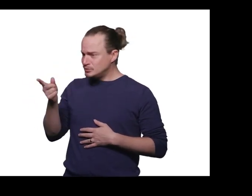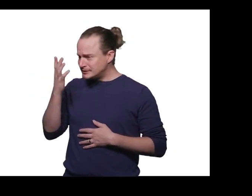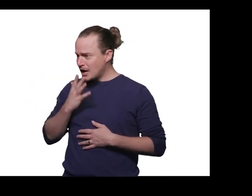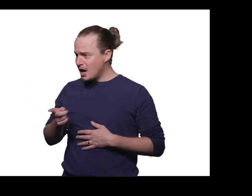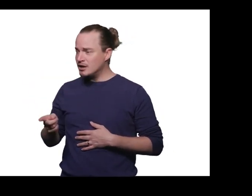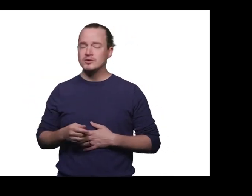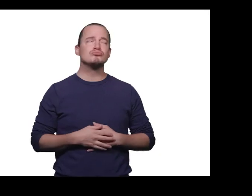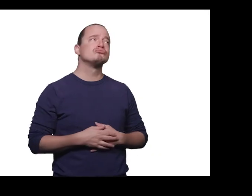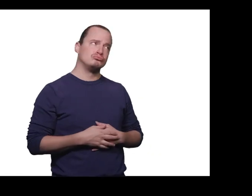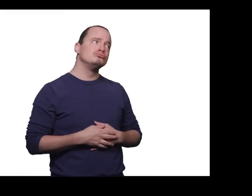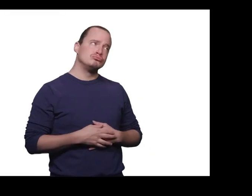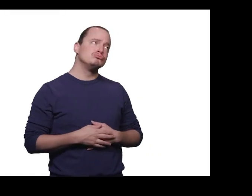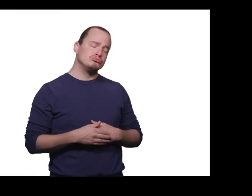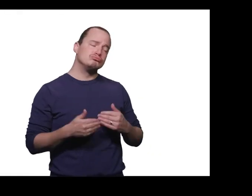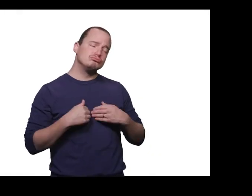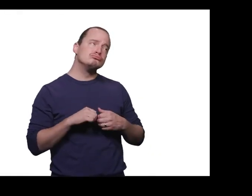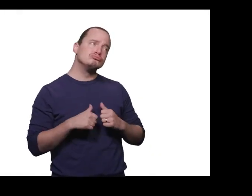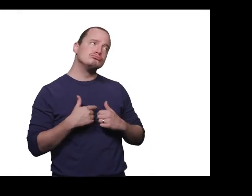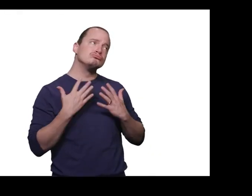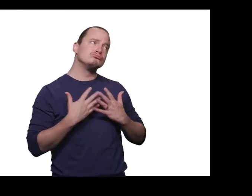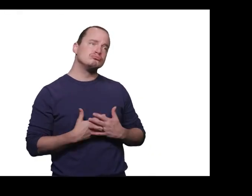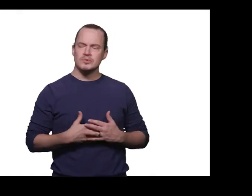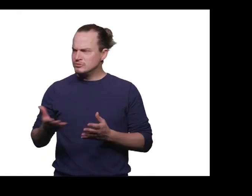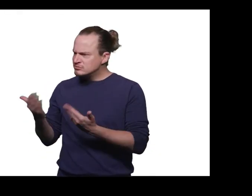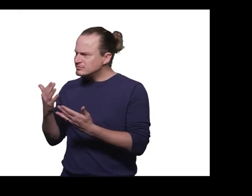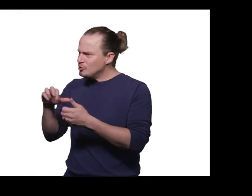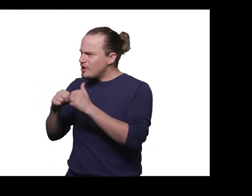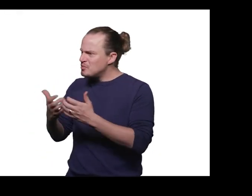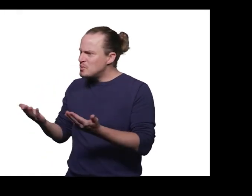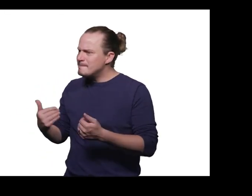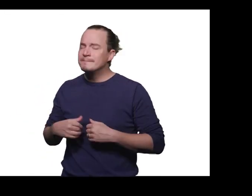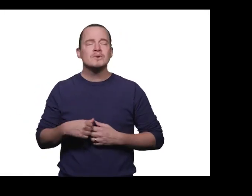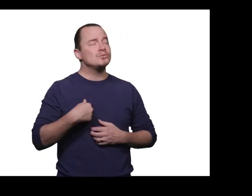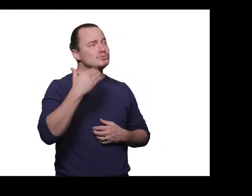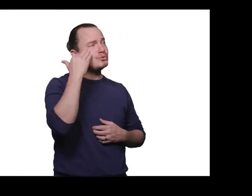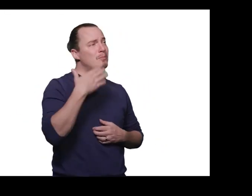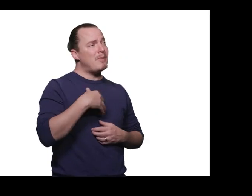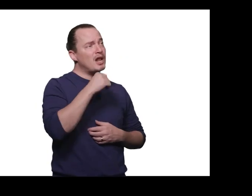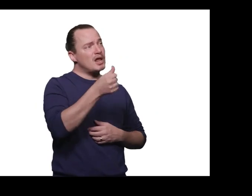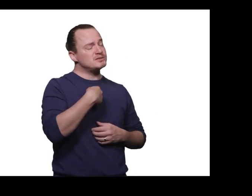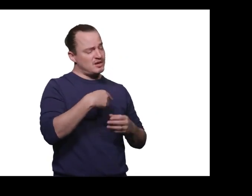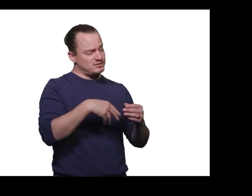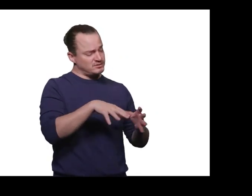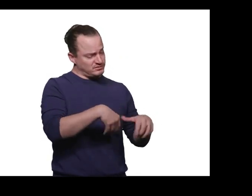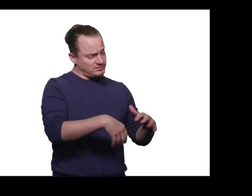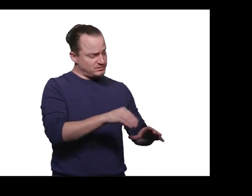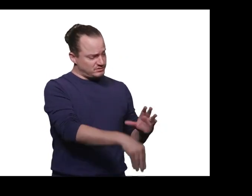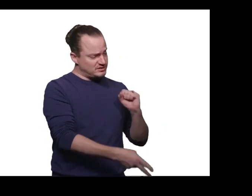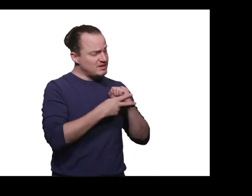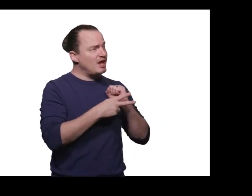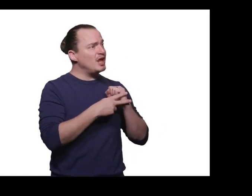sad? I'm so sad I have a problem. Tell us your problem. Well, I bury my acorns and I dig them